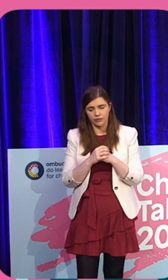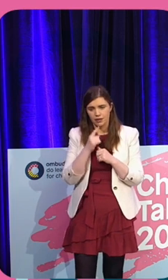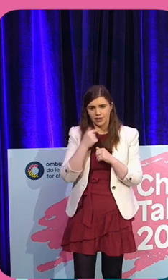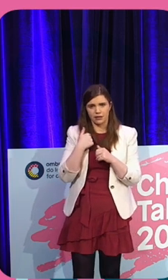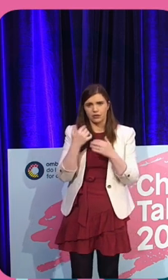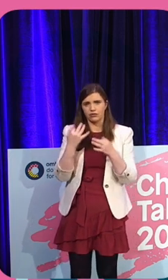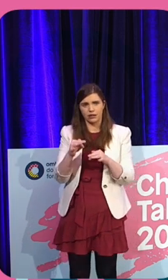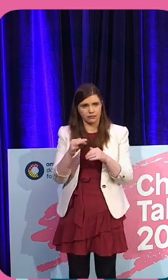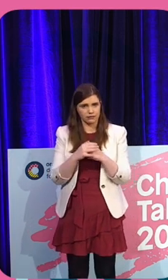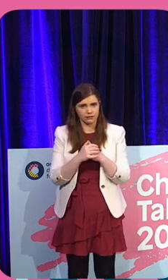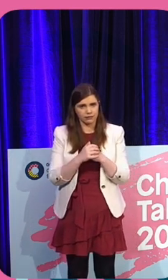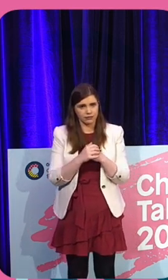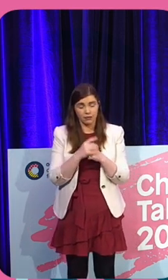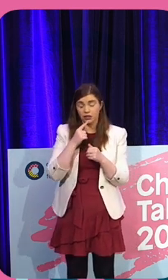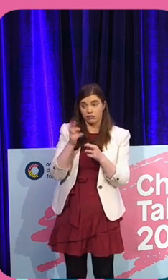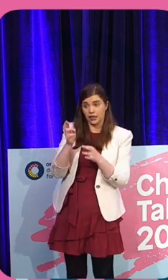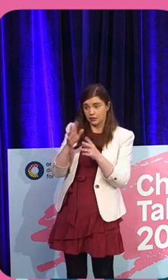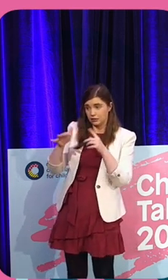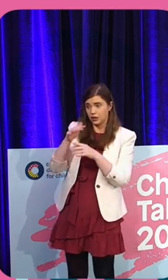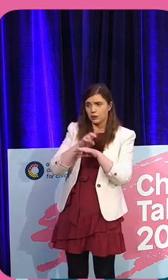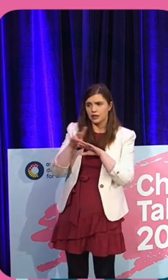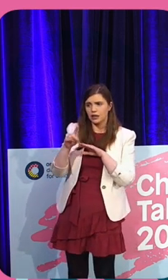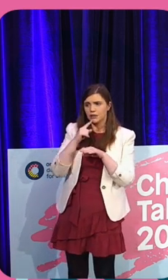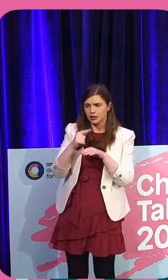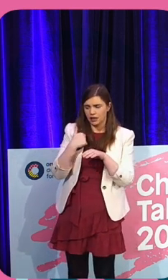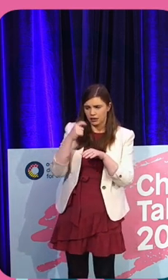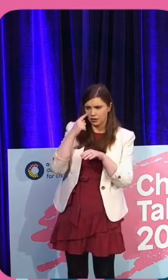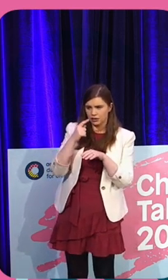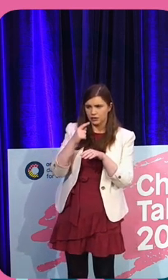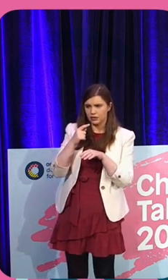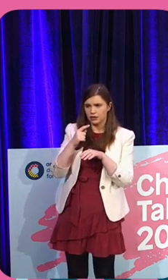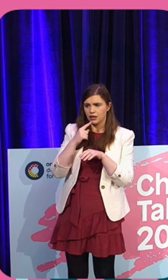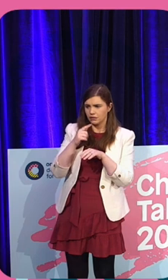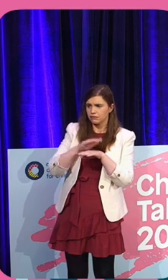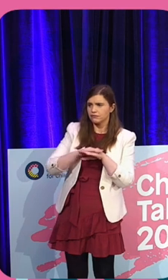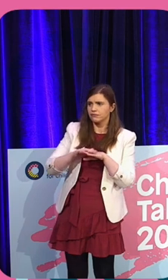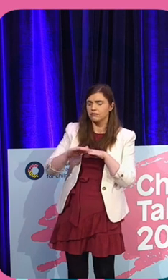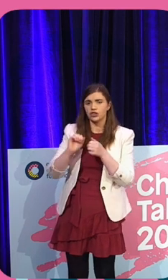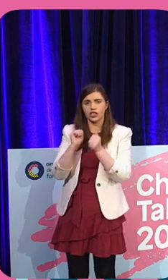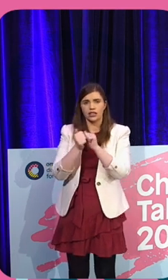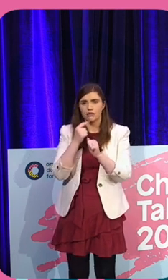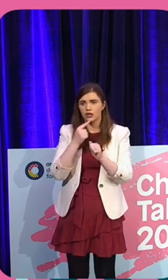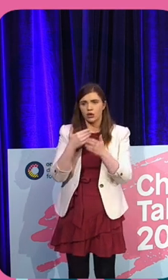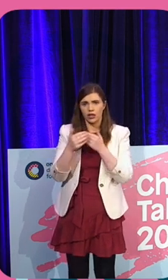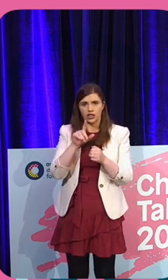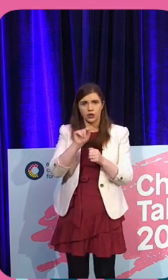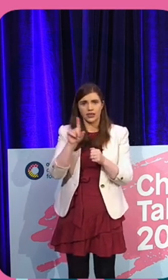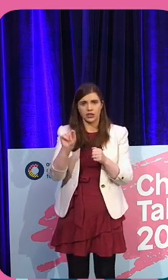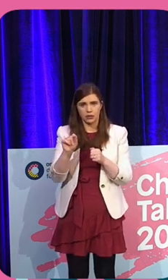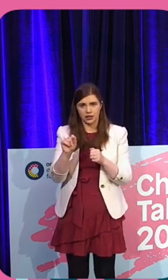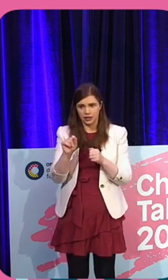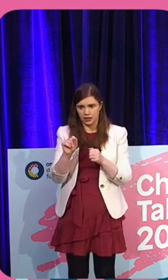wrong. I found that the climate emergency had actually gotten worse in 2020. The dolphins were actually red